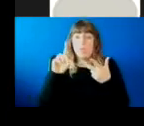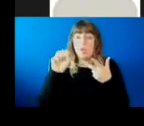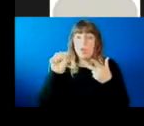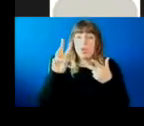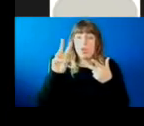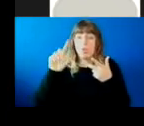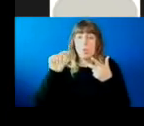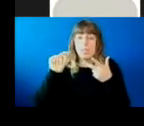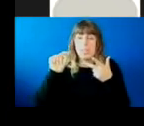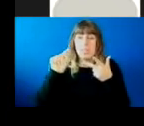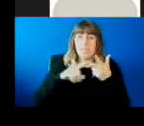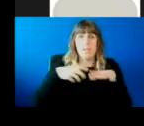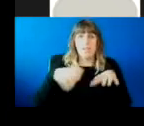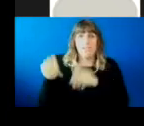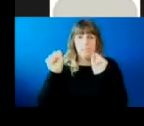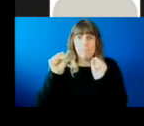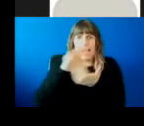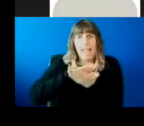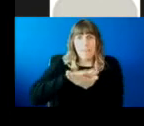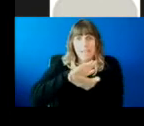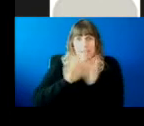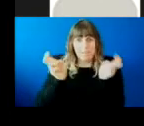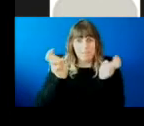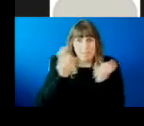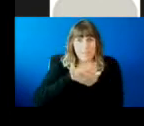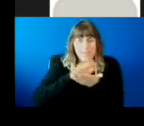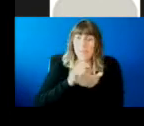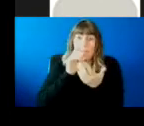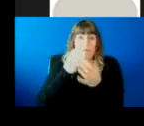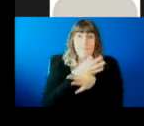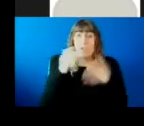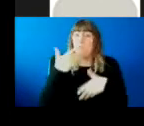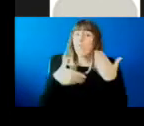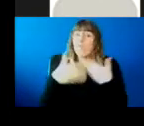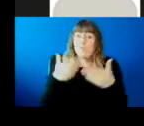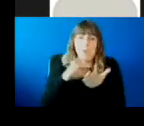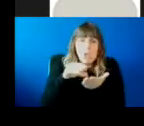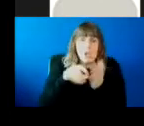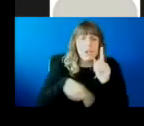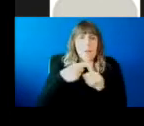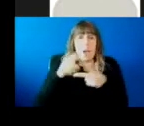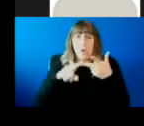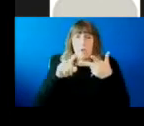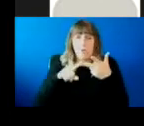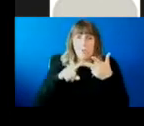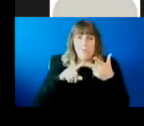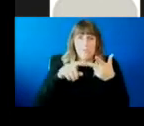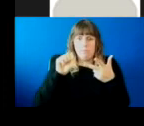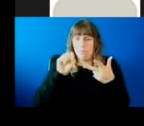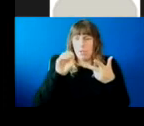the Hootsuite Academy, which you can go through for free and learn everything that you ever wanted to know about social